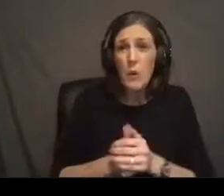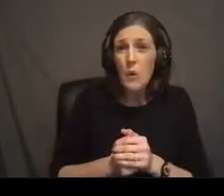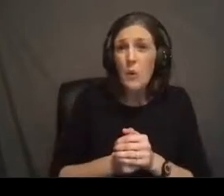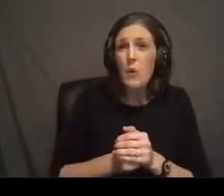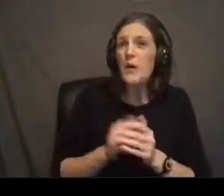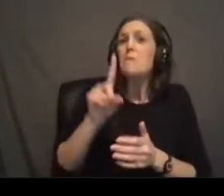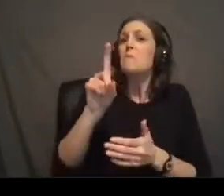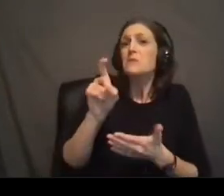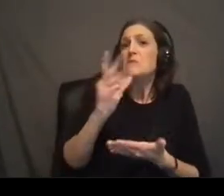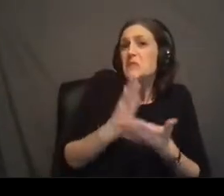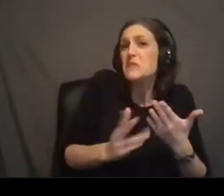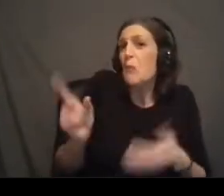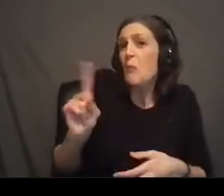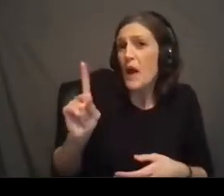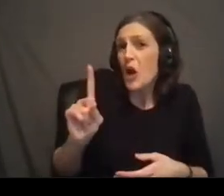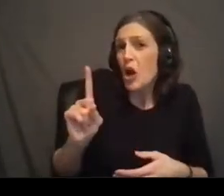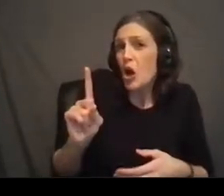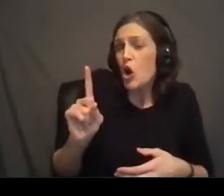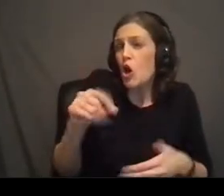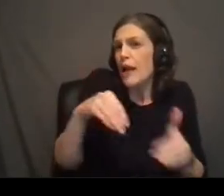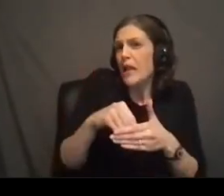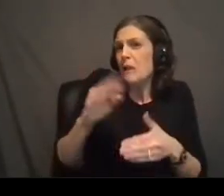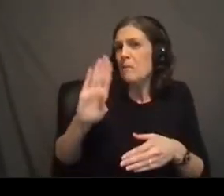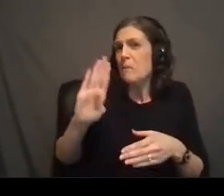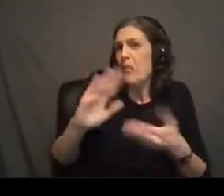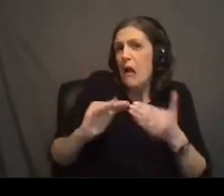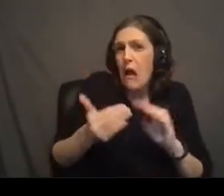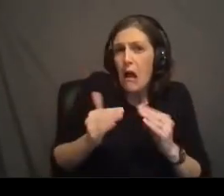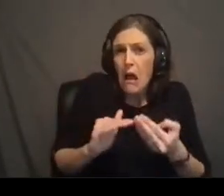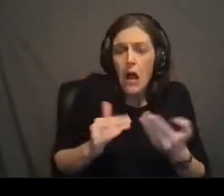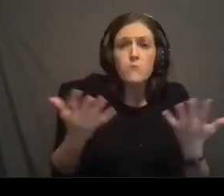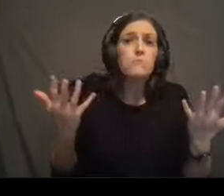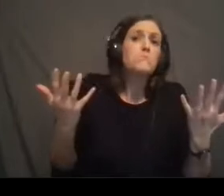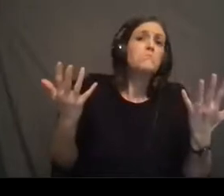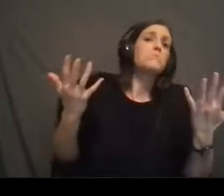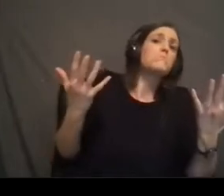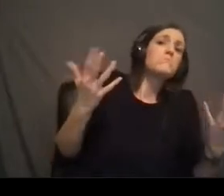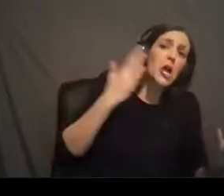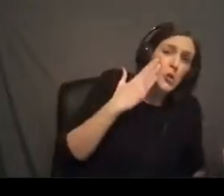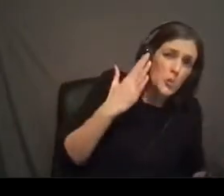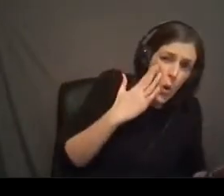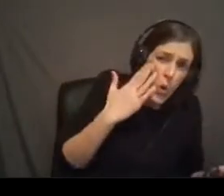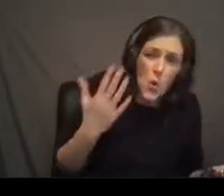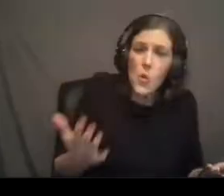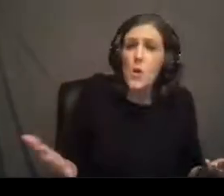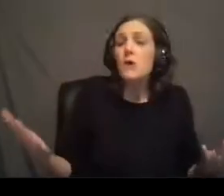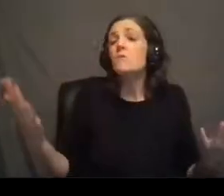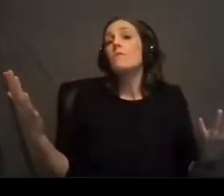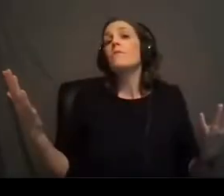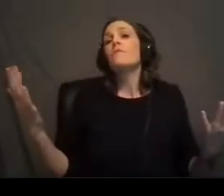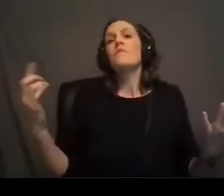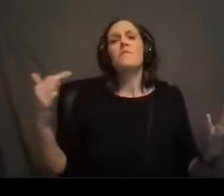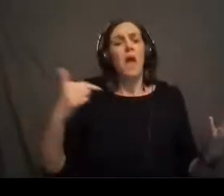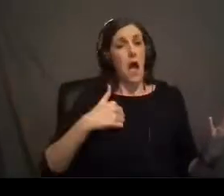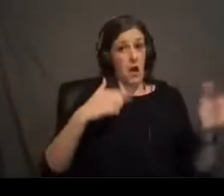be somewhere in Bethlehem. You know, I